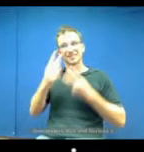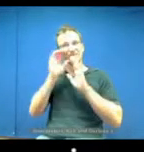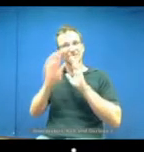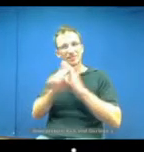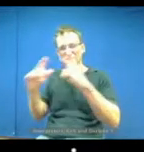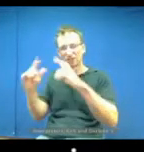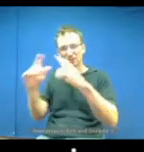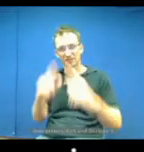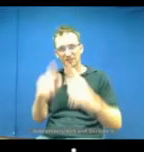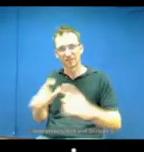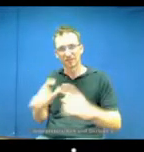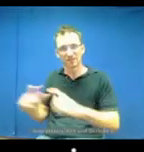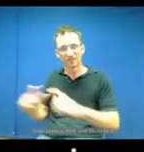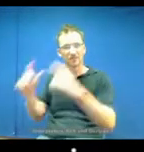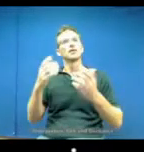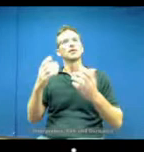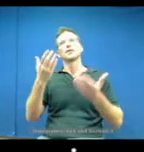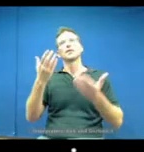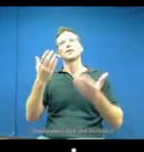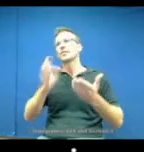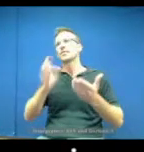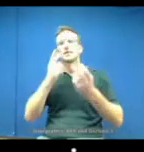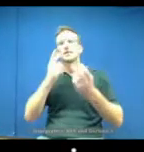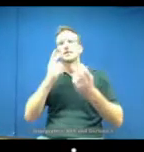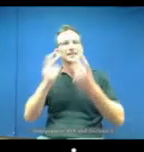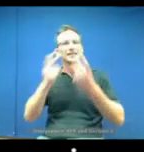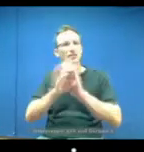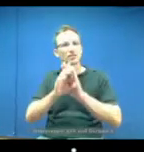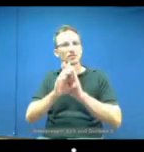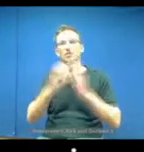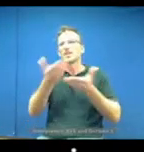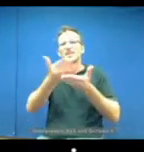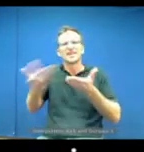maybe things that were destroyed, household objects that were broken,